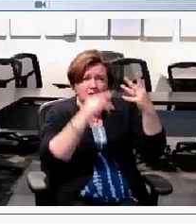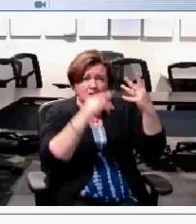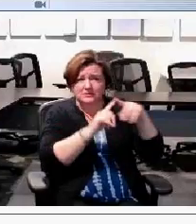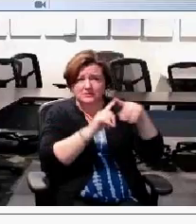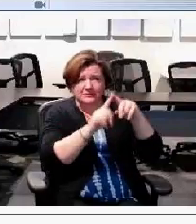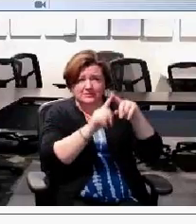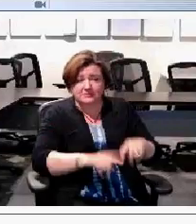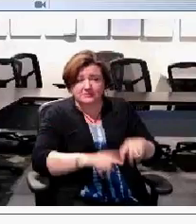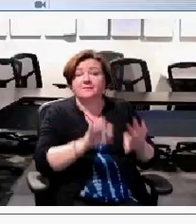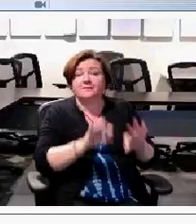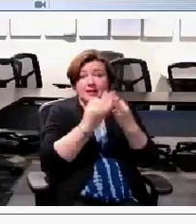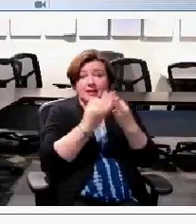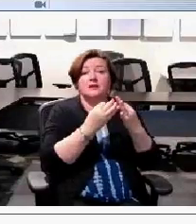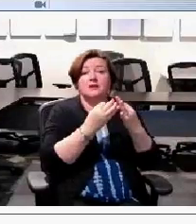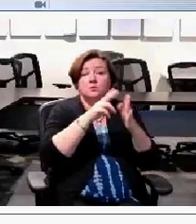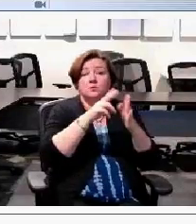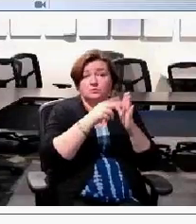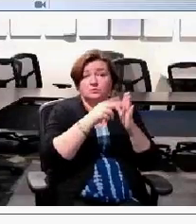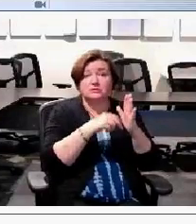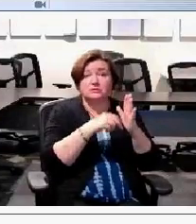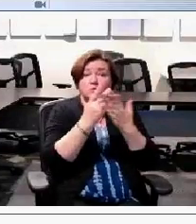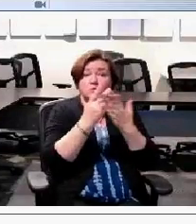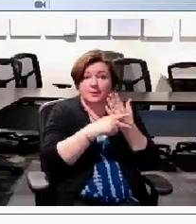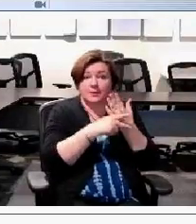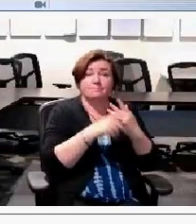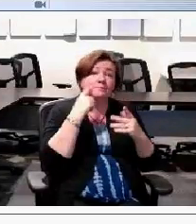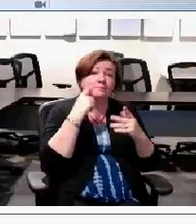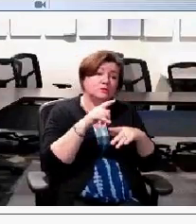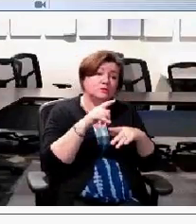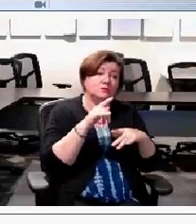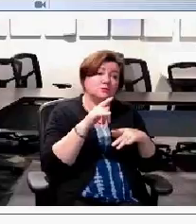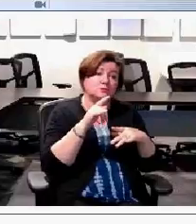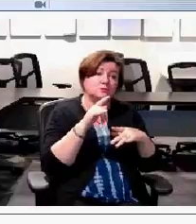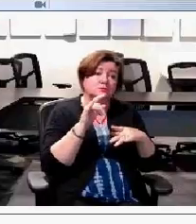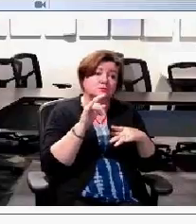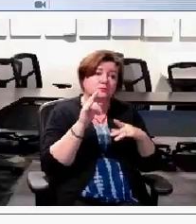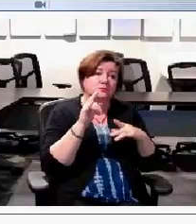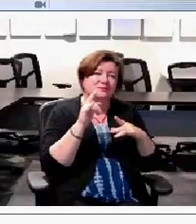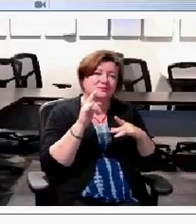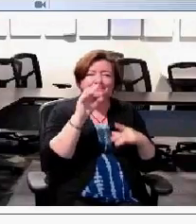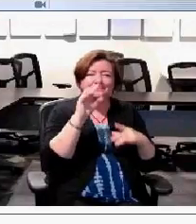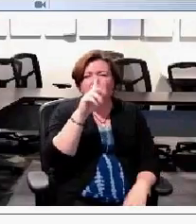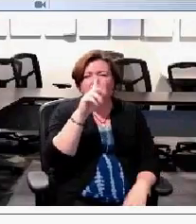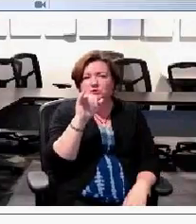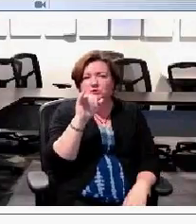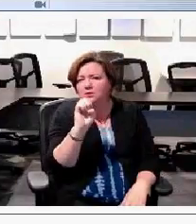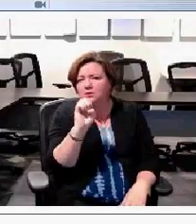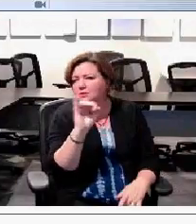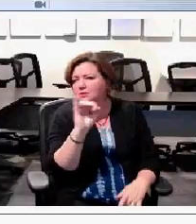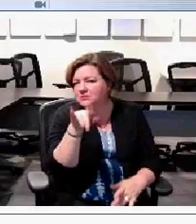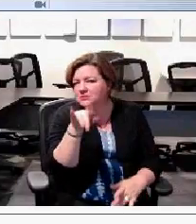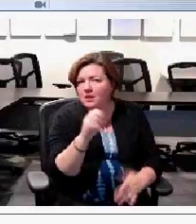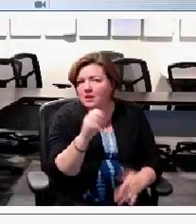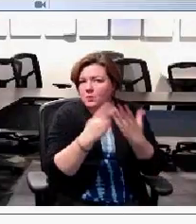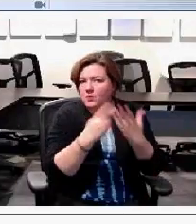literacy programs. These are module-like programs that the Center for